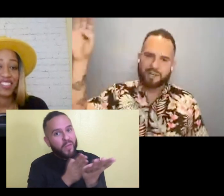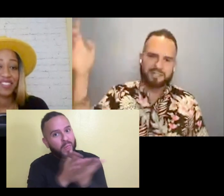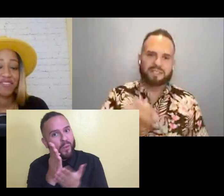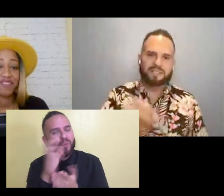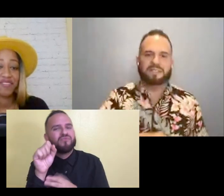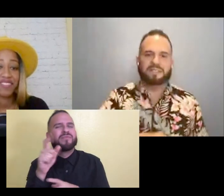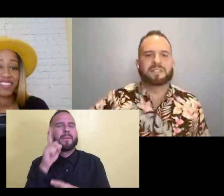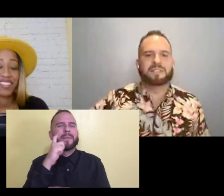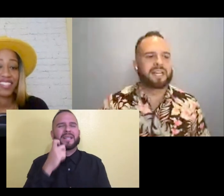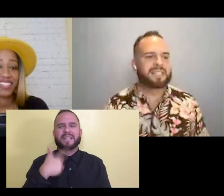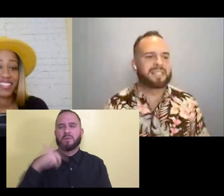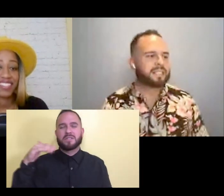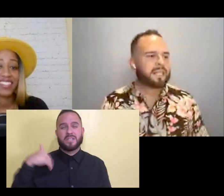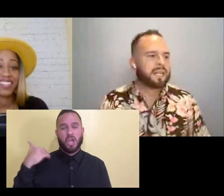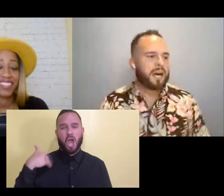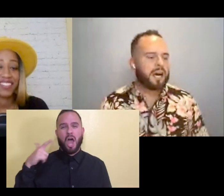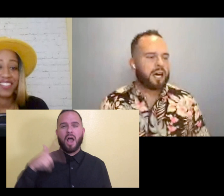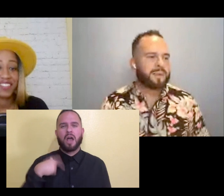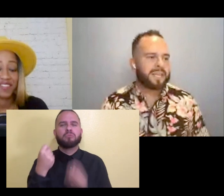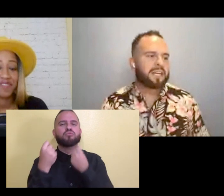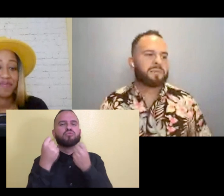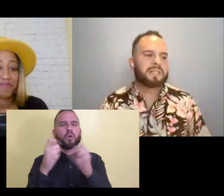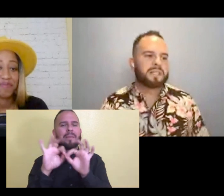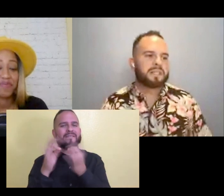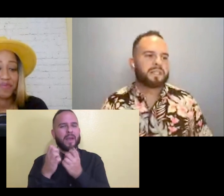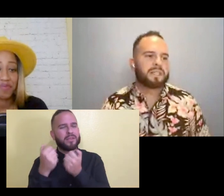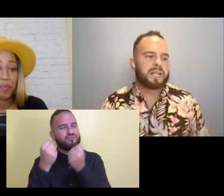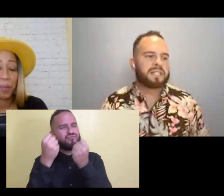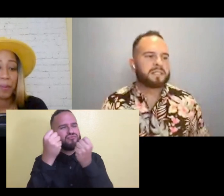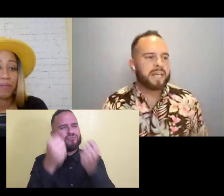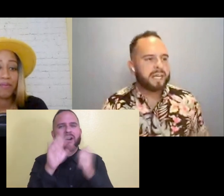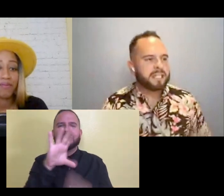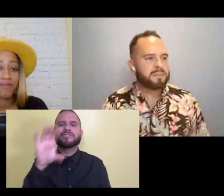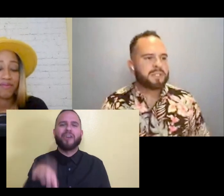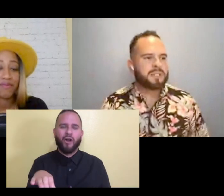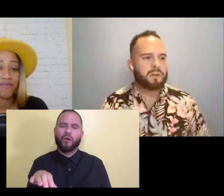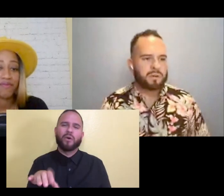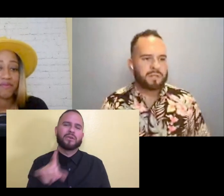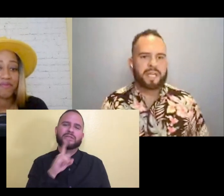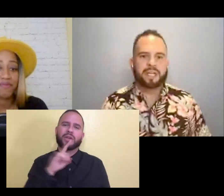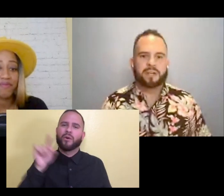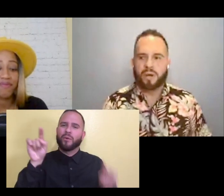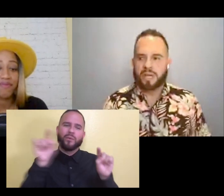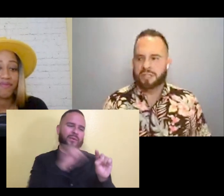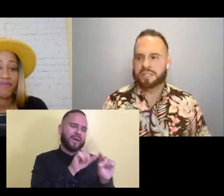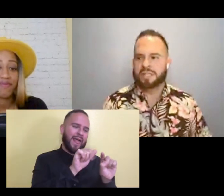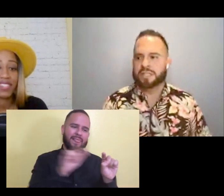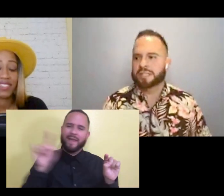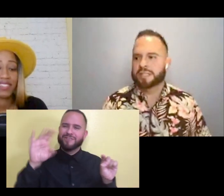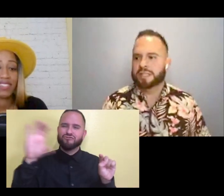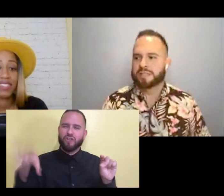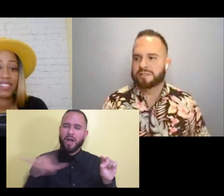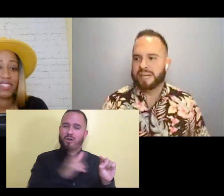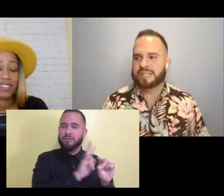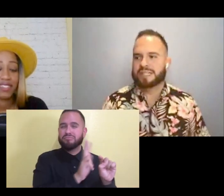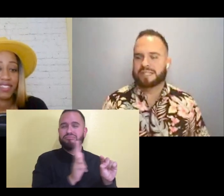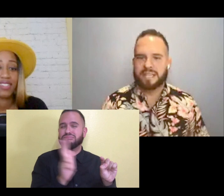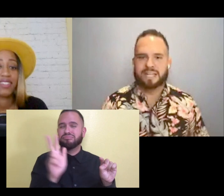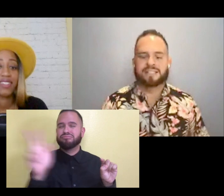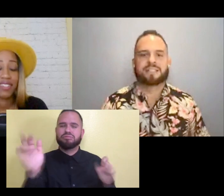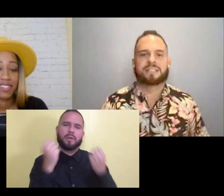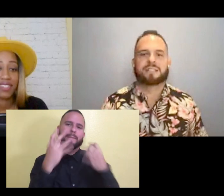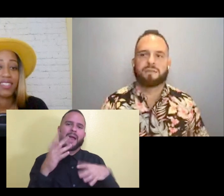we crossed, tons of states. But yeah, in the States, I've been to Oregon, Washington,